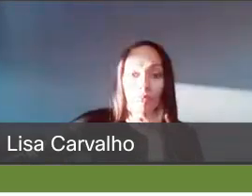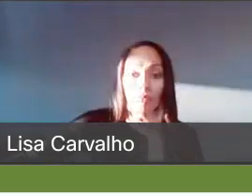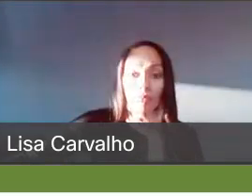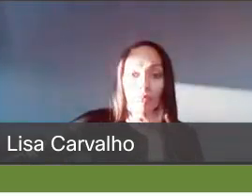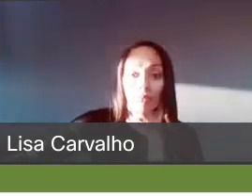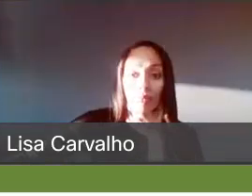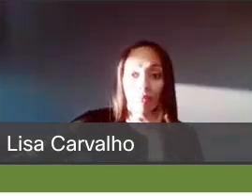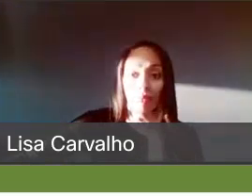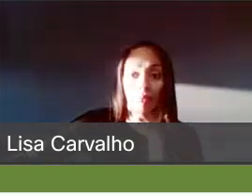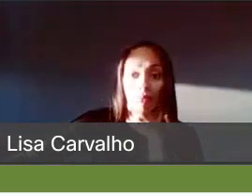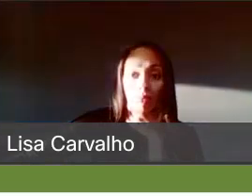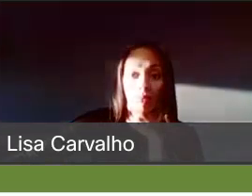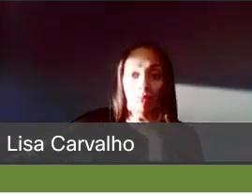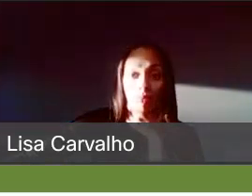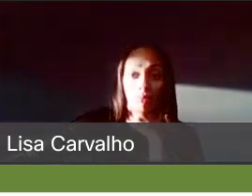slow down and calm down too, doesn't